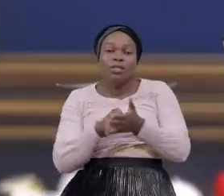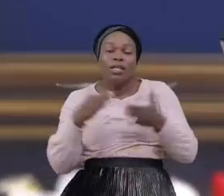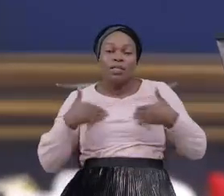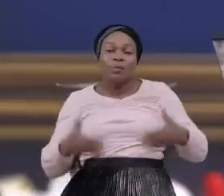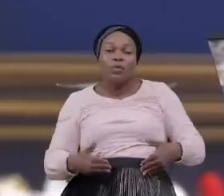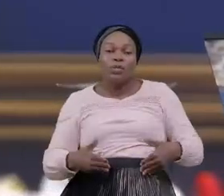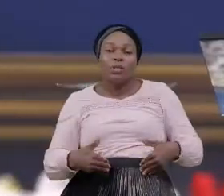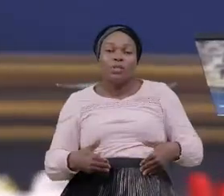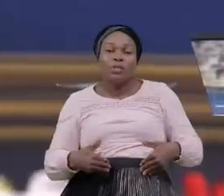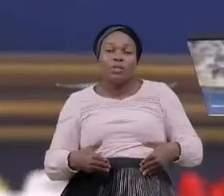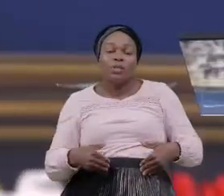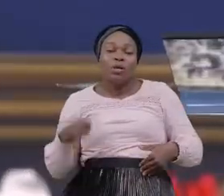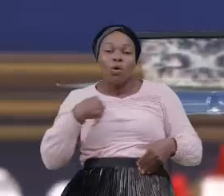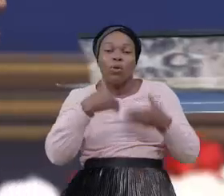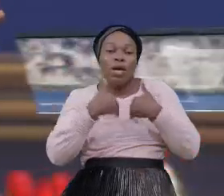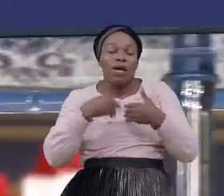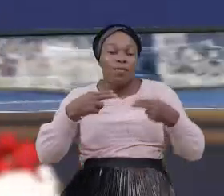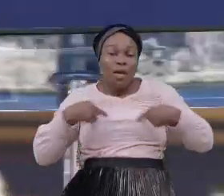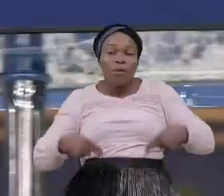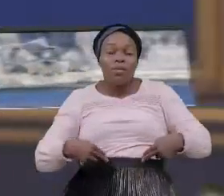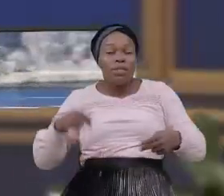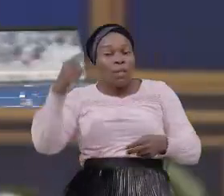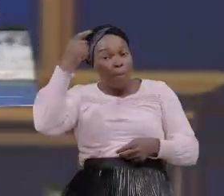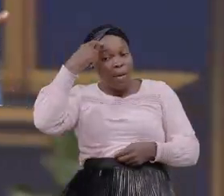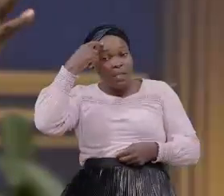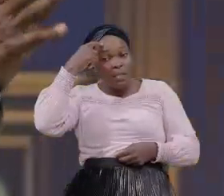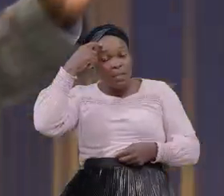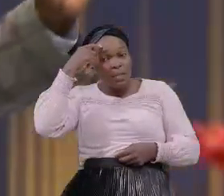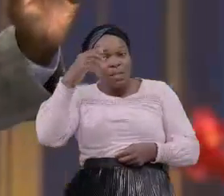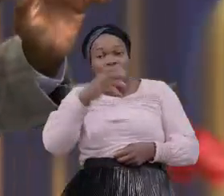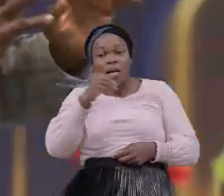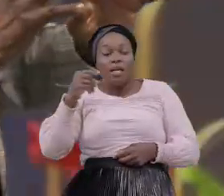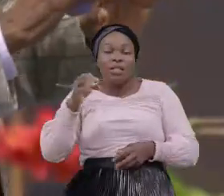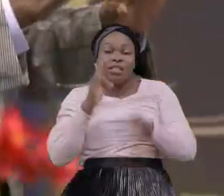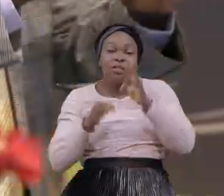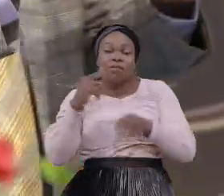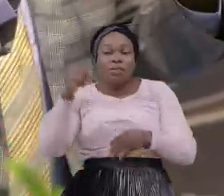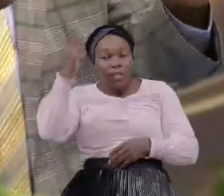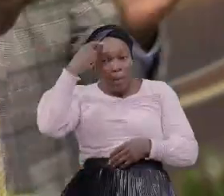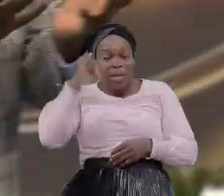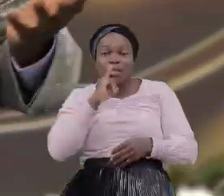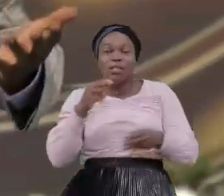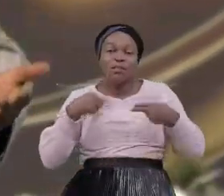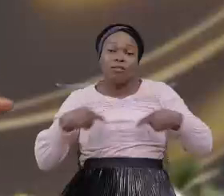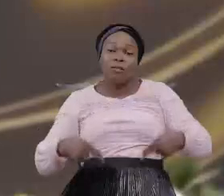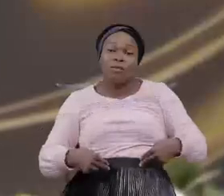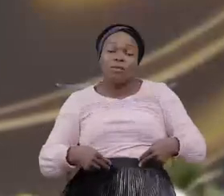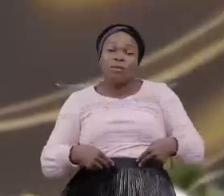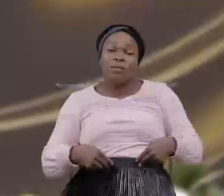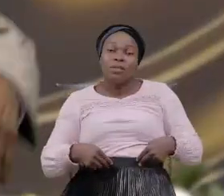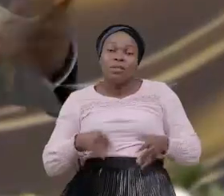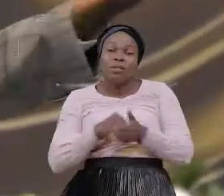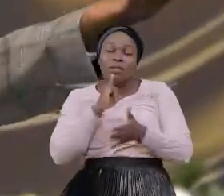healthy mind. You know, his mind is healthy, and you can tell. It's well